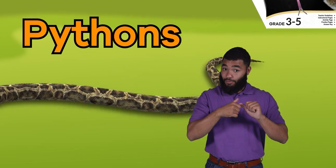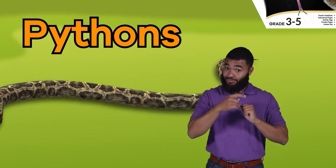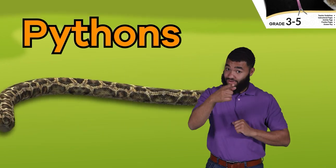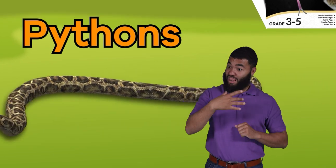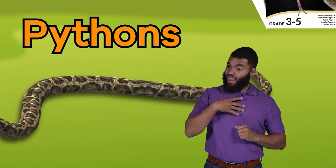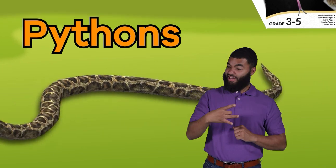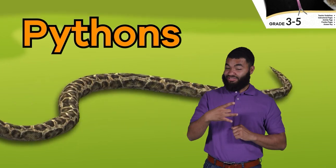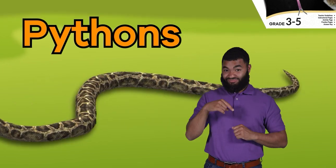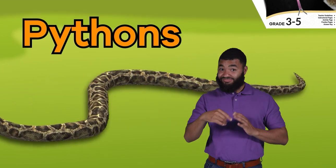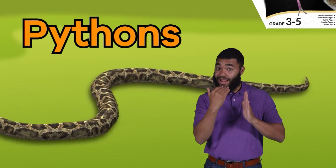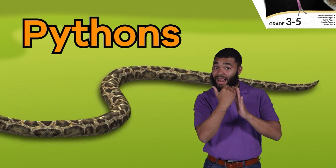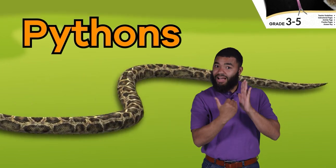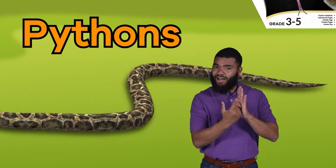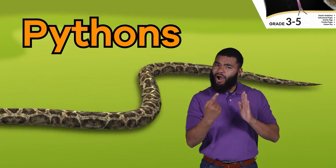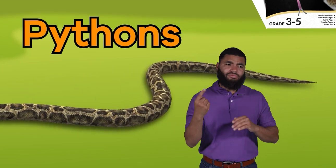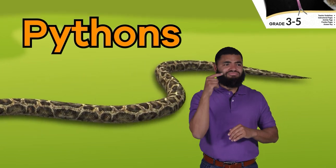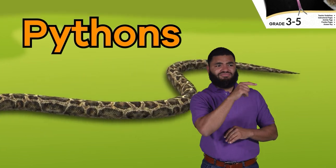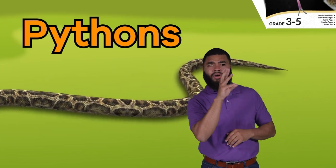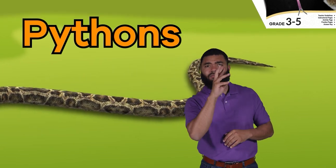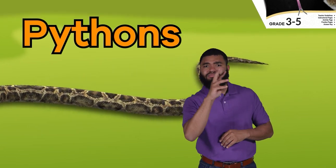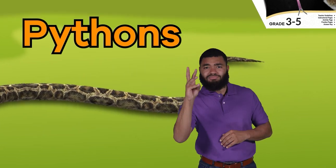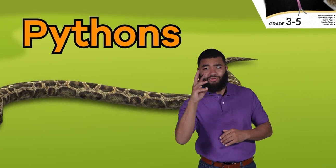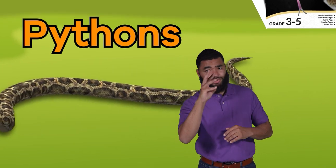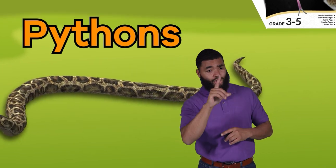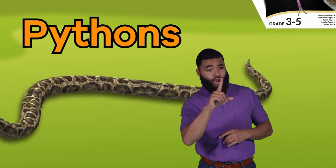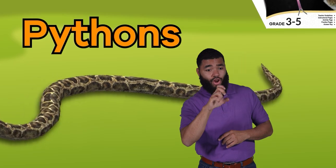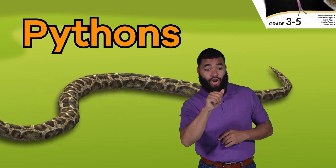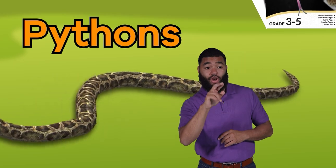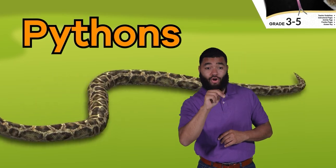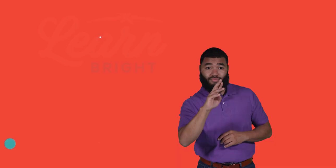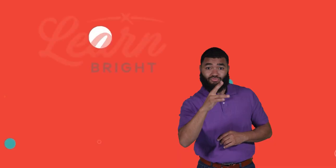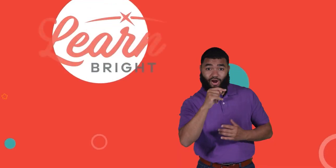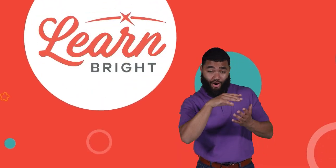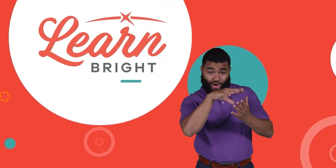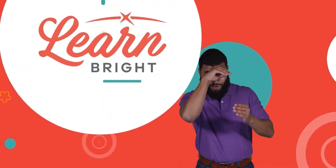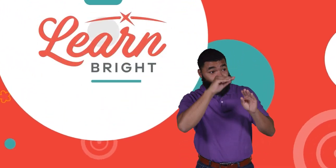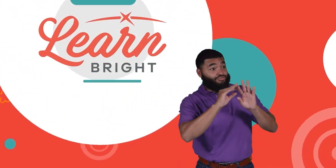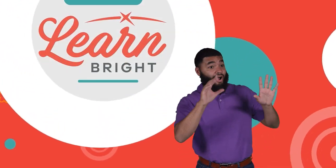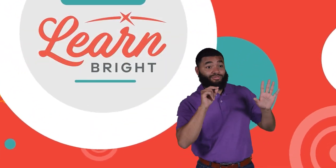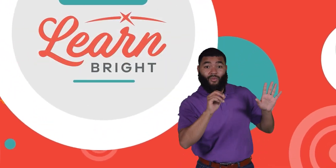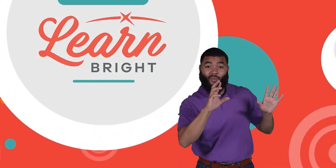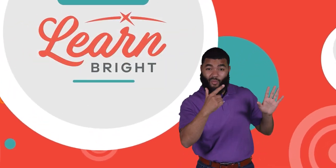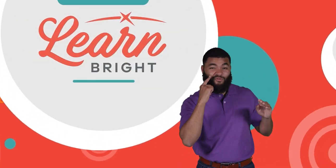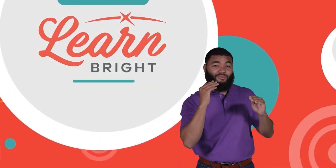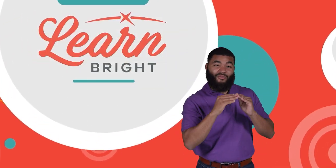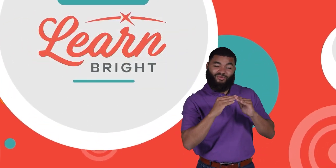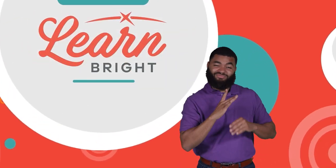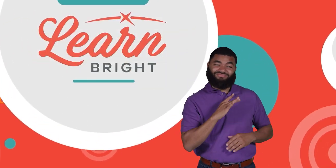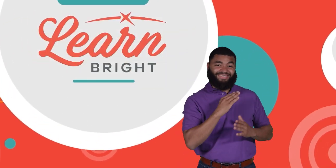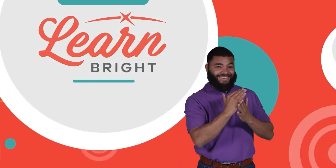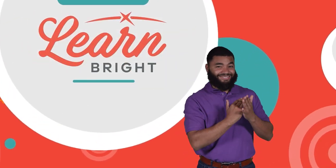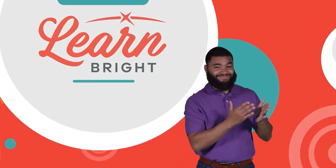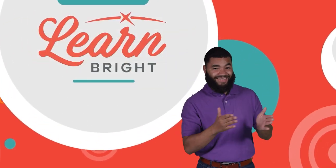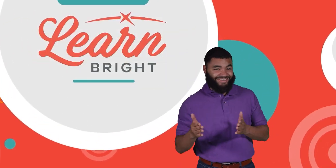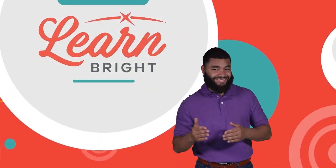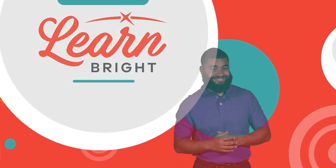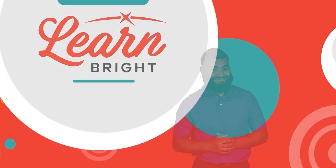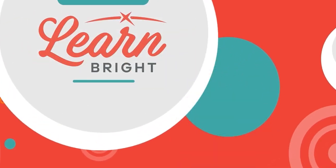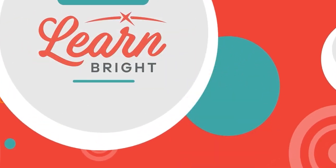to learnbright.org for even more cool lesson plans. Hope you had fun learning with